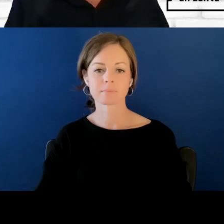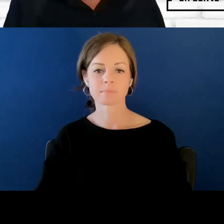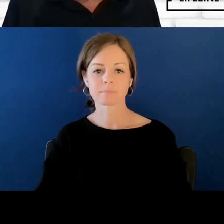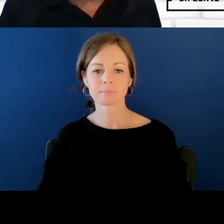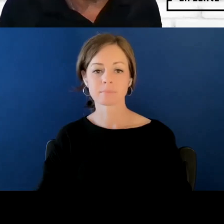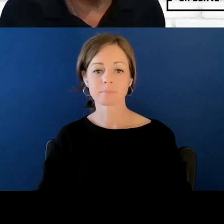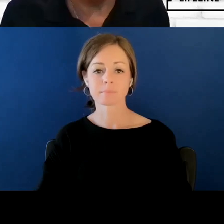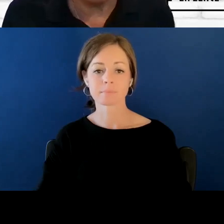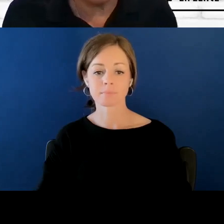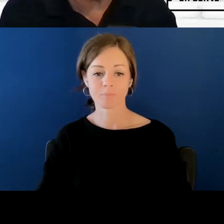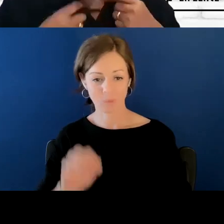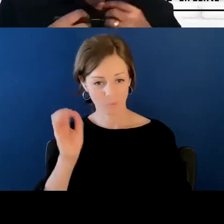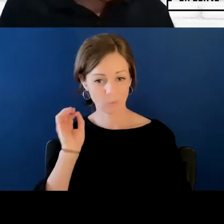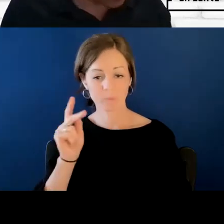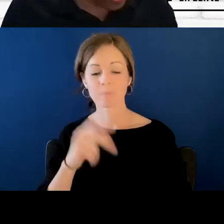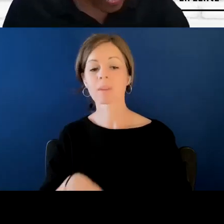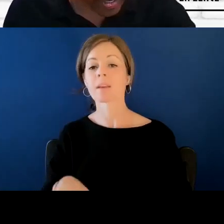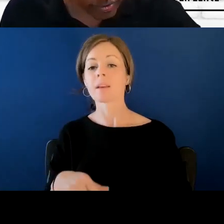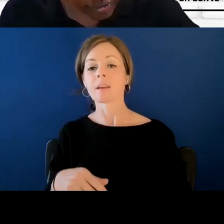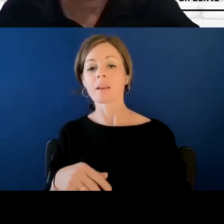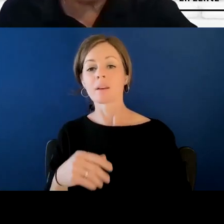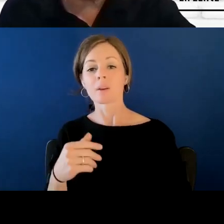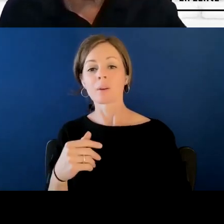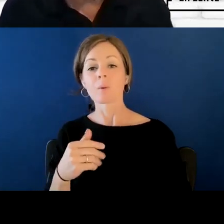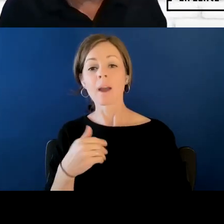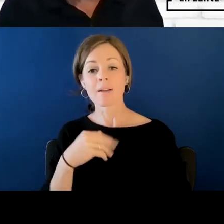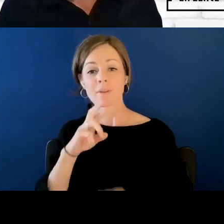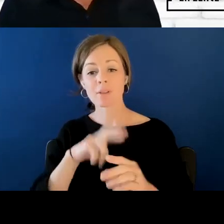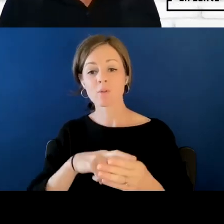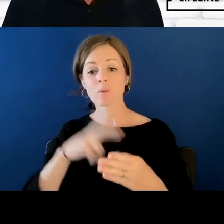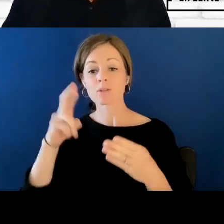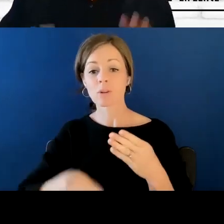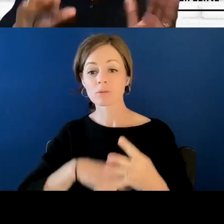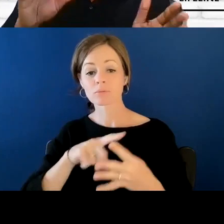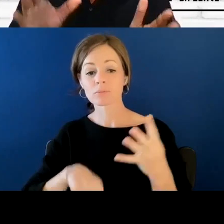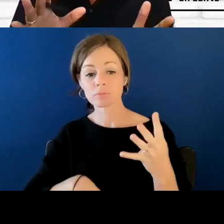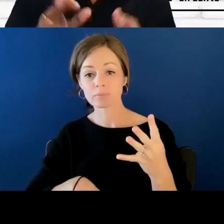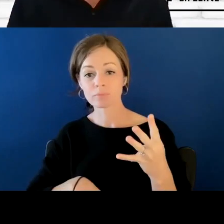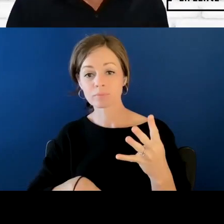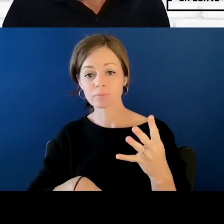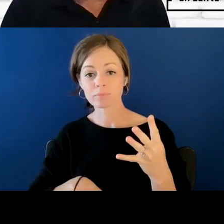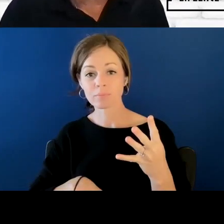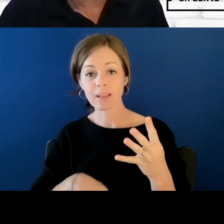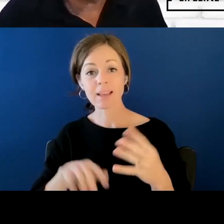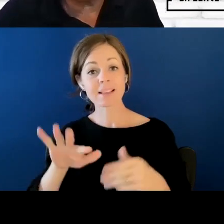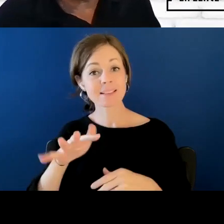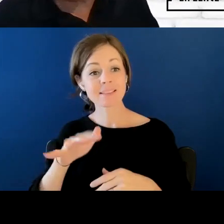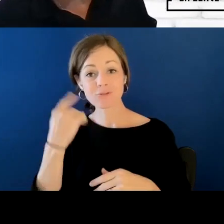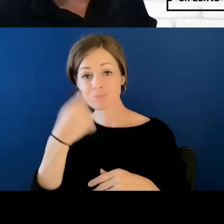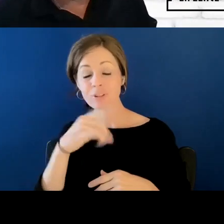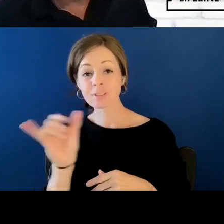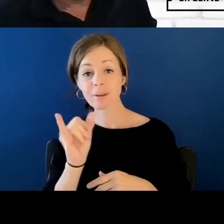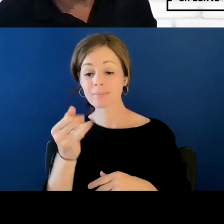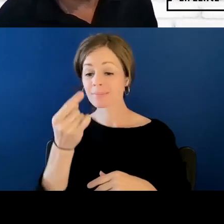All righty. Well, here we have our results. And it seems that about